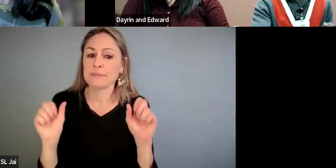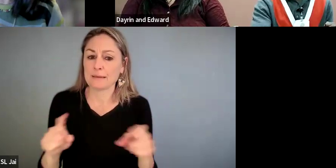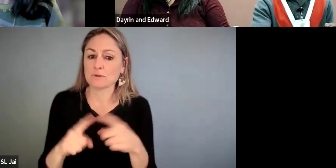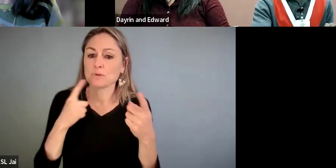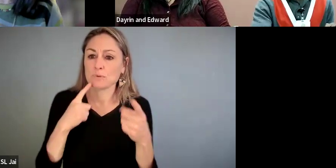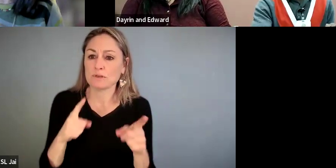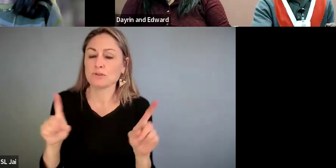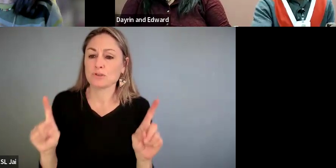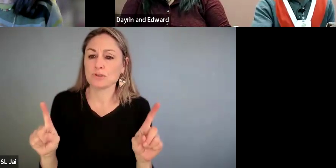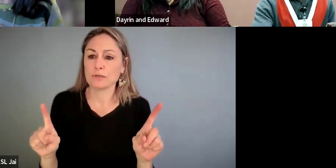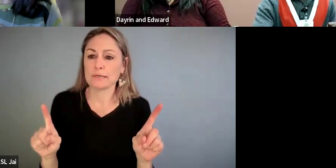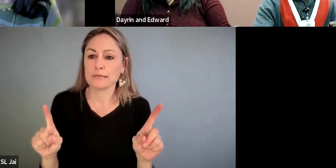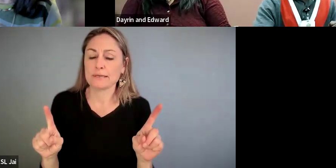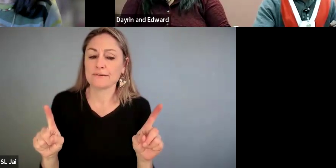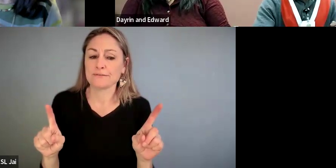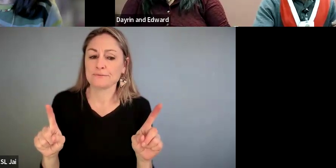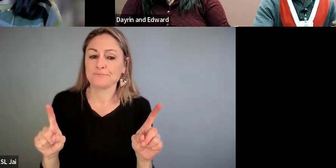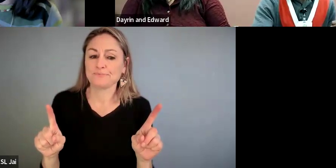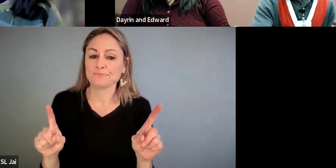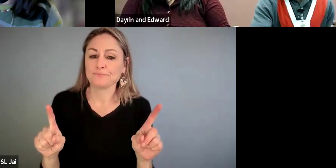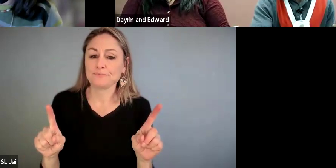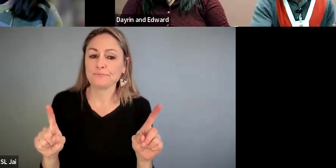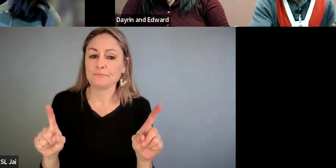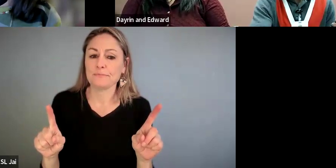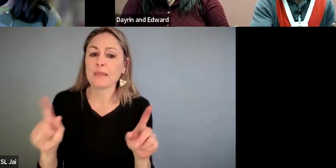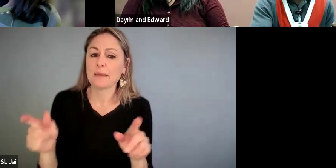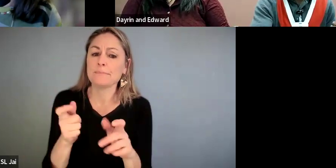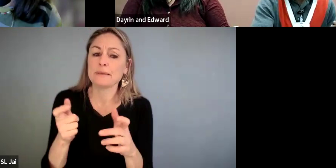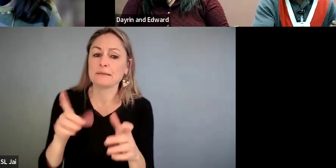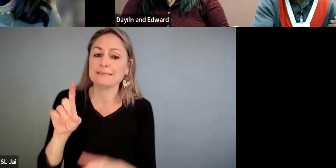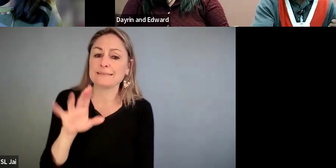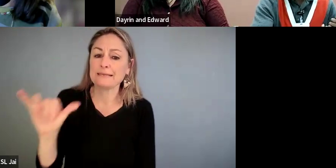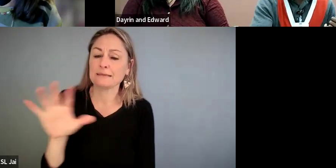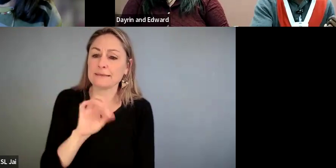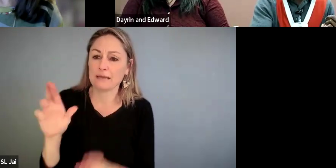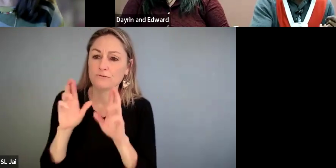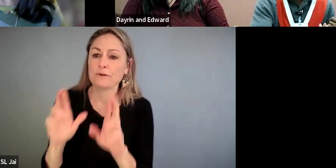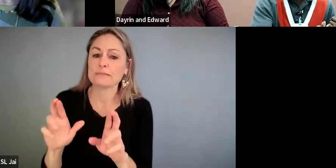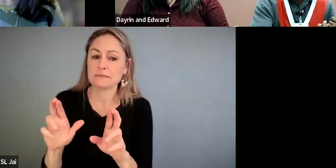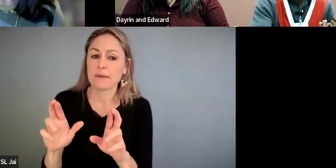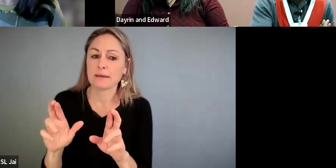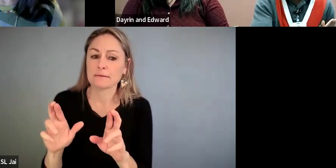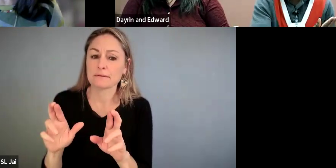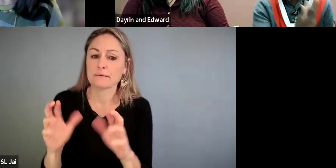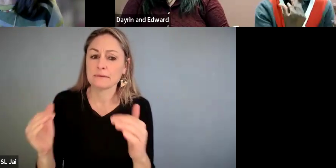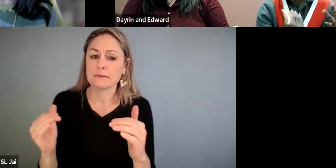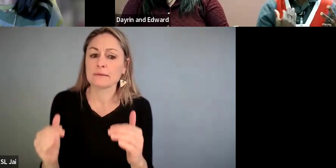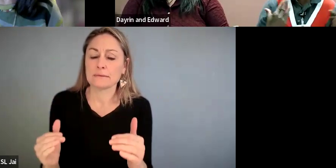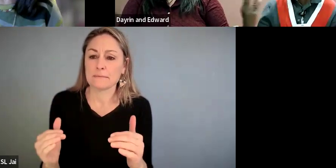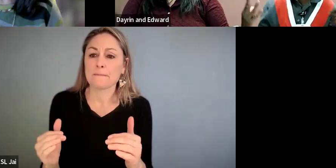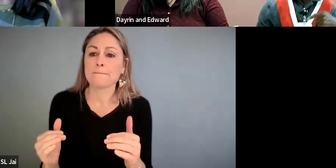treated. And live independent in the set up your goals to be